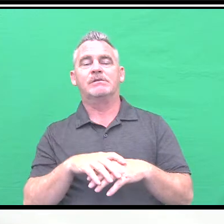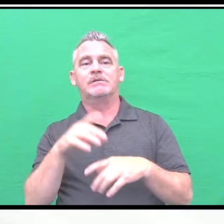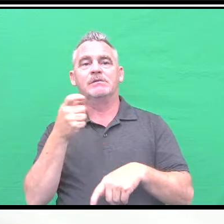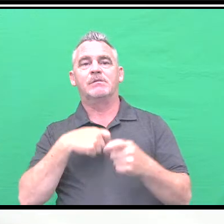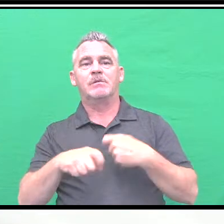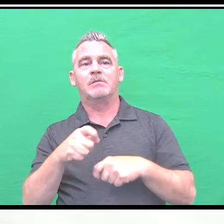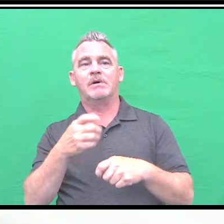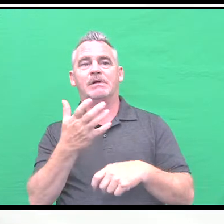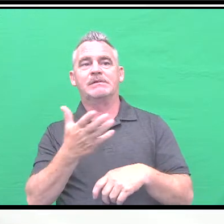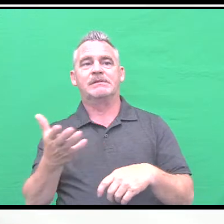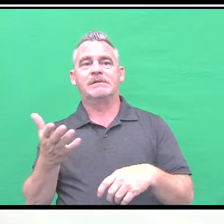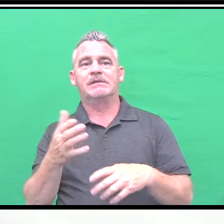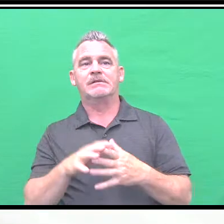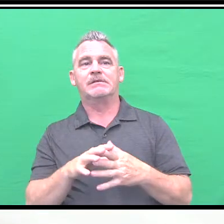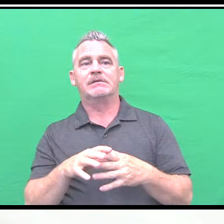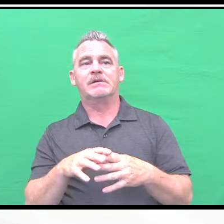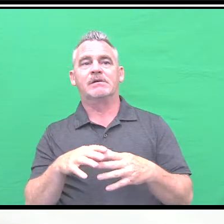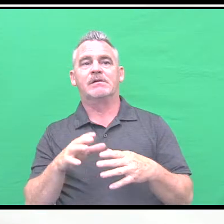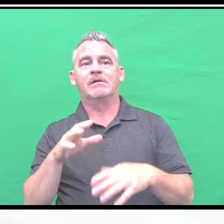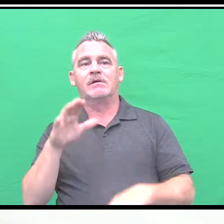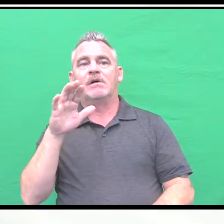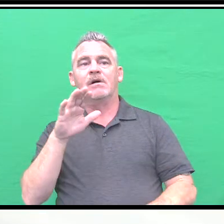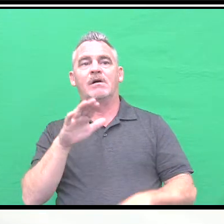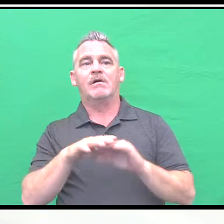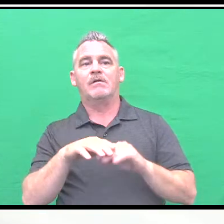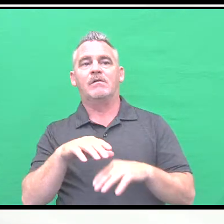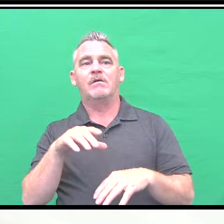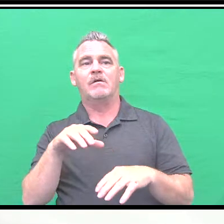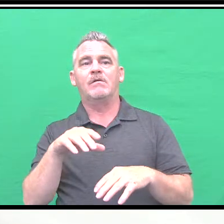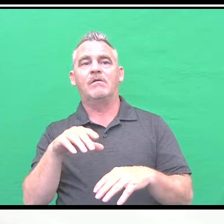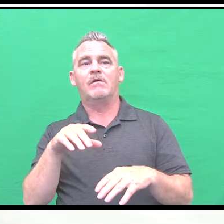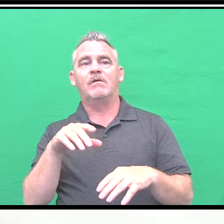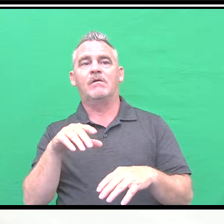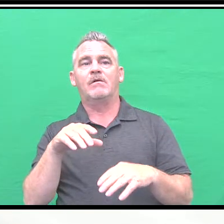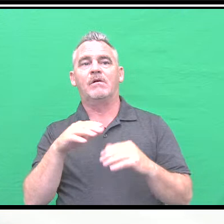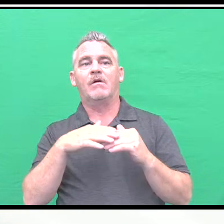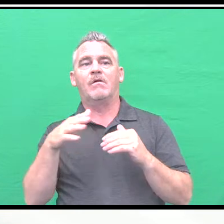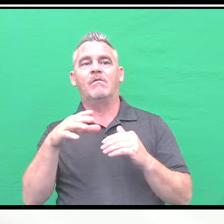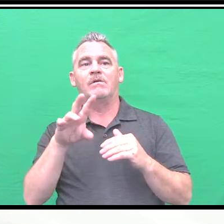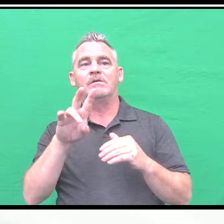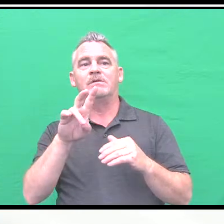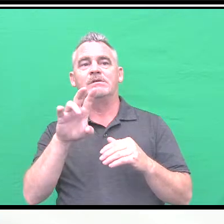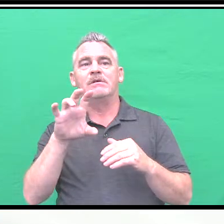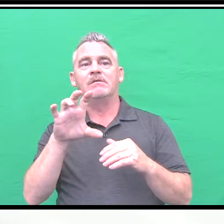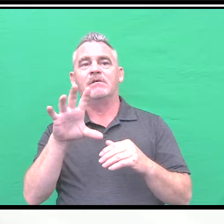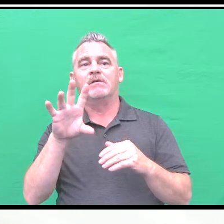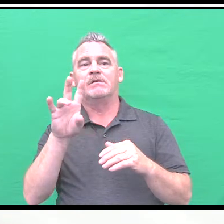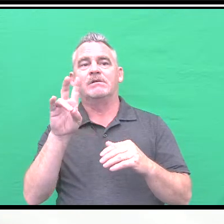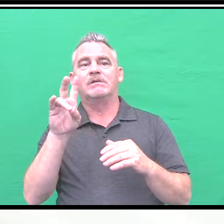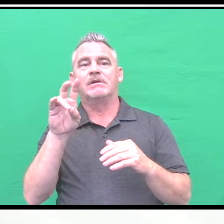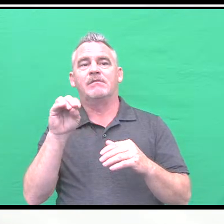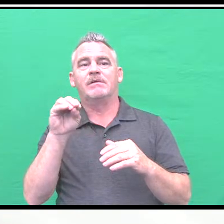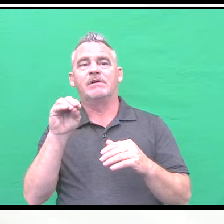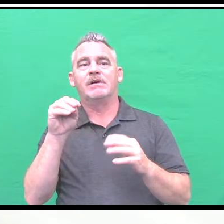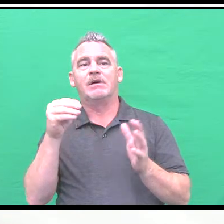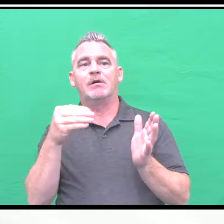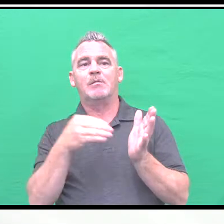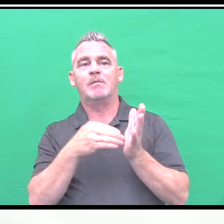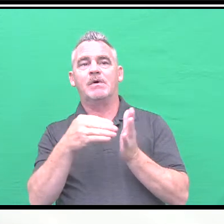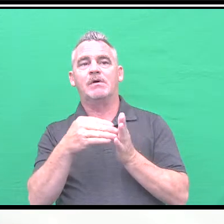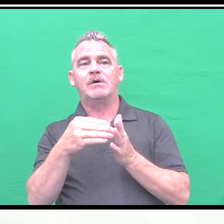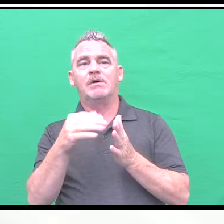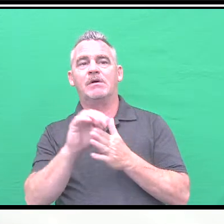for a total insured value of over $770 million. The cost